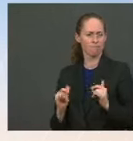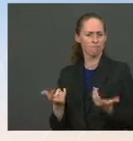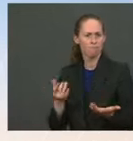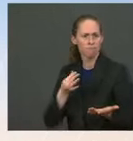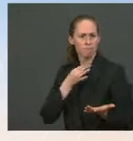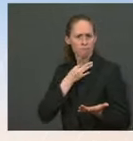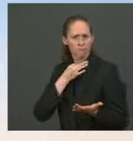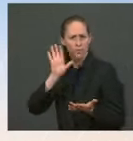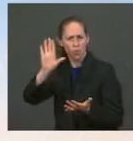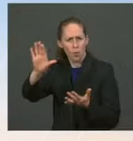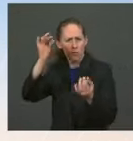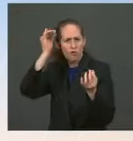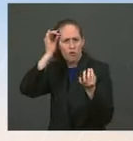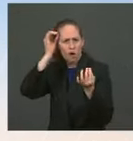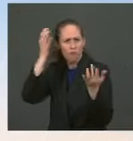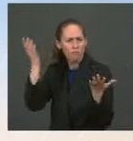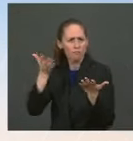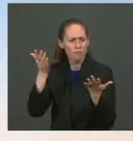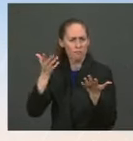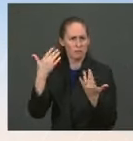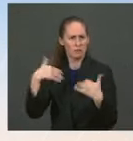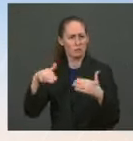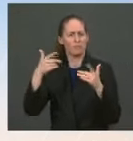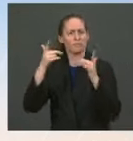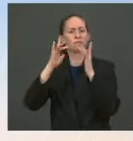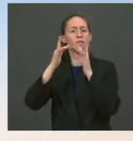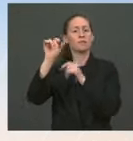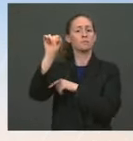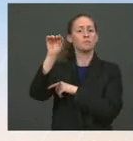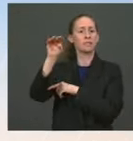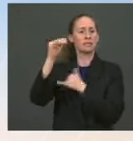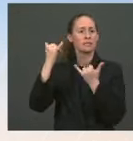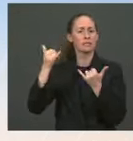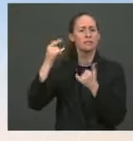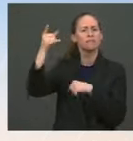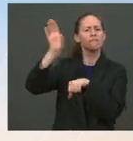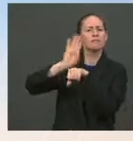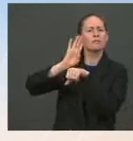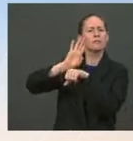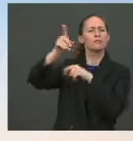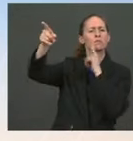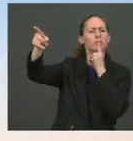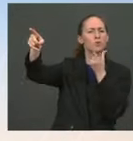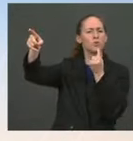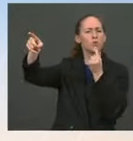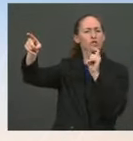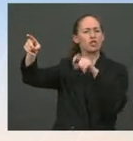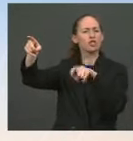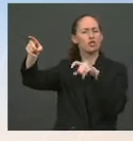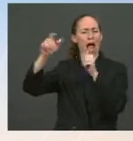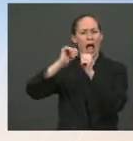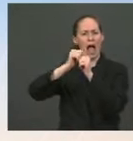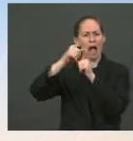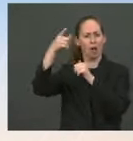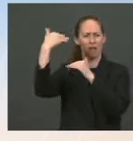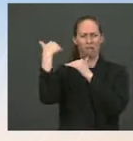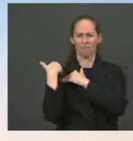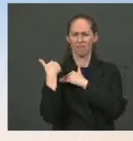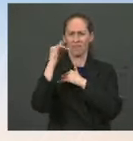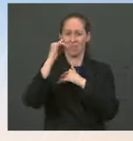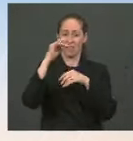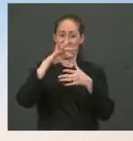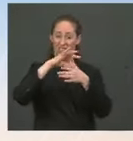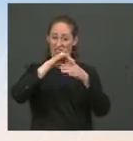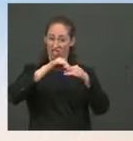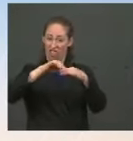on how social media companies should be moderating this type of content? So I'll say